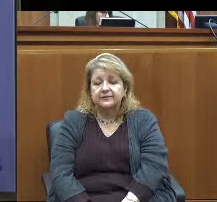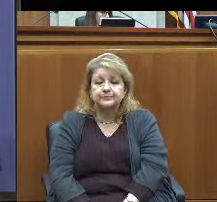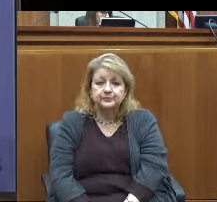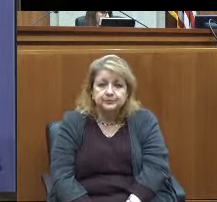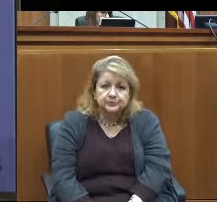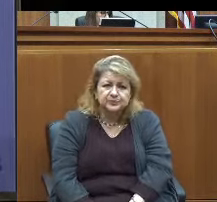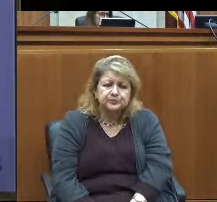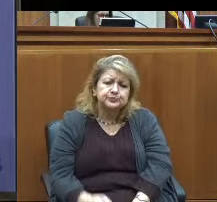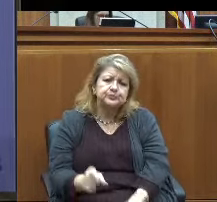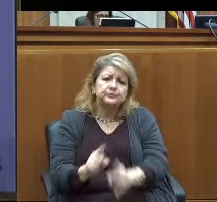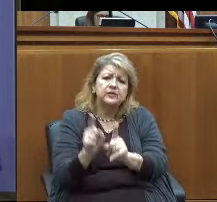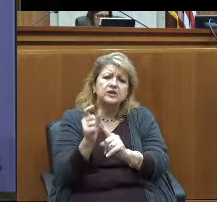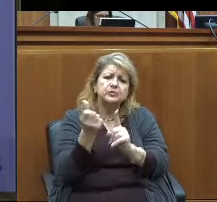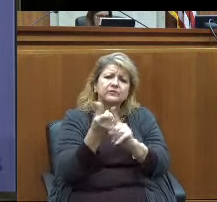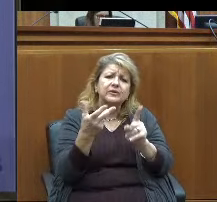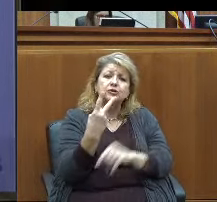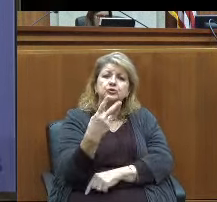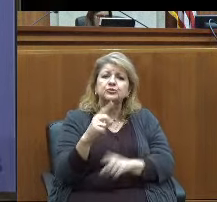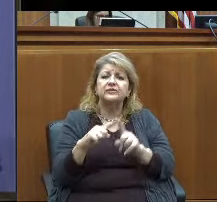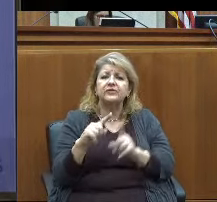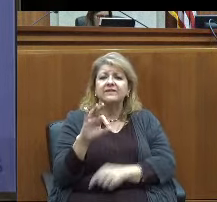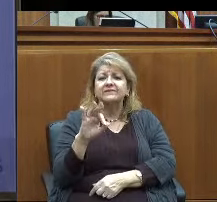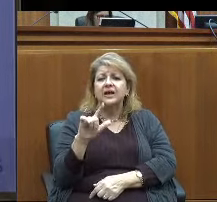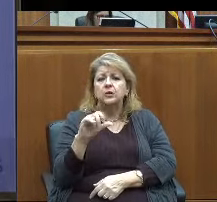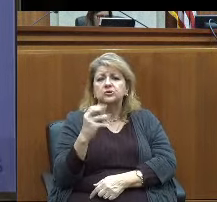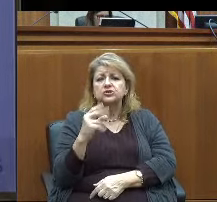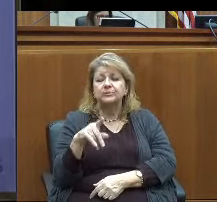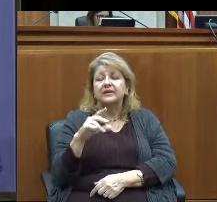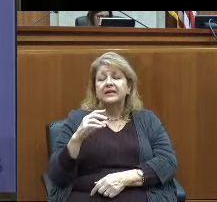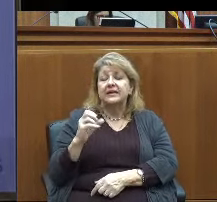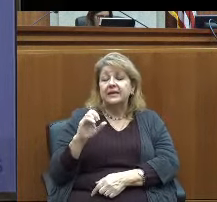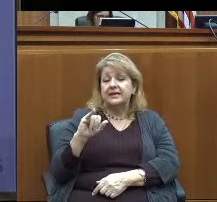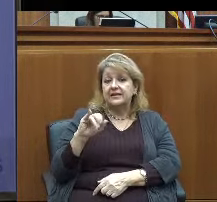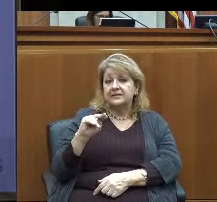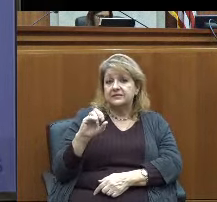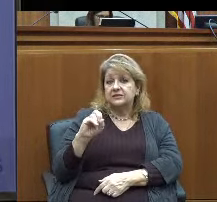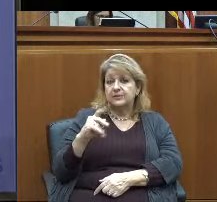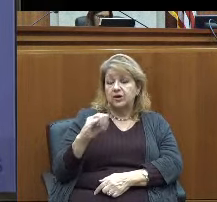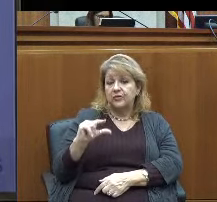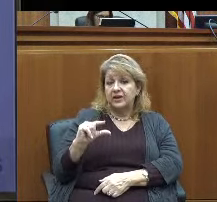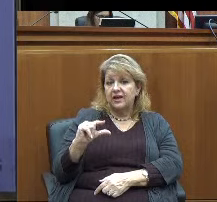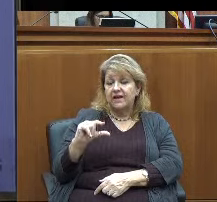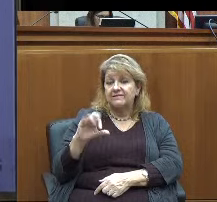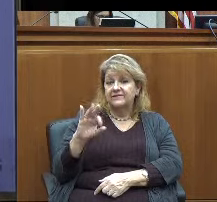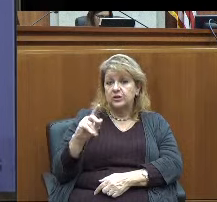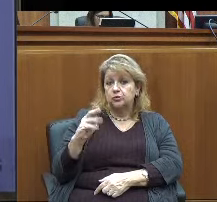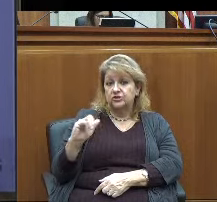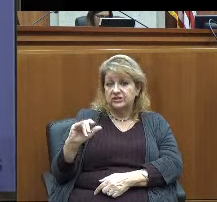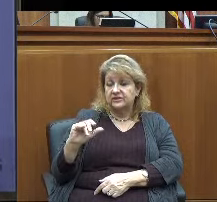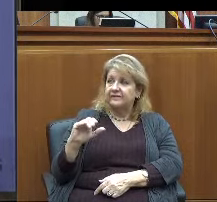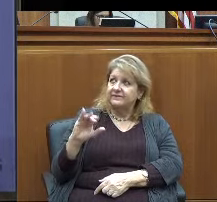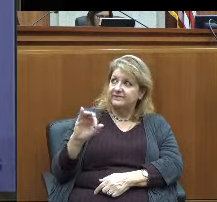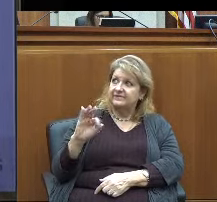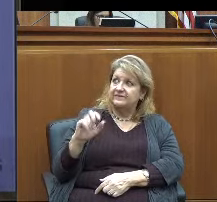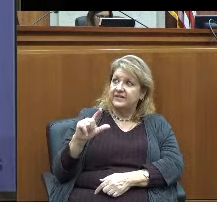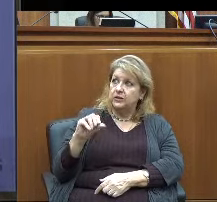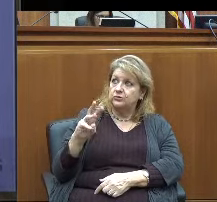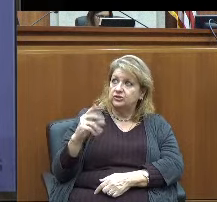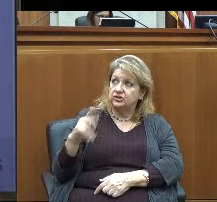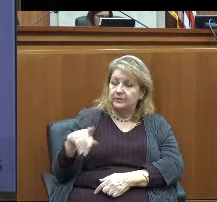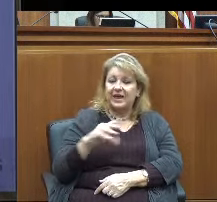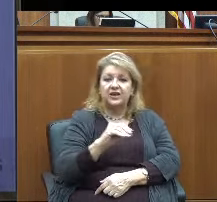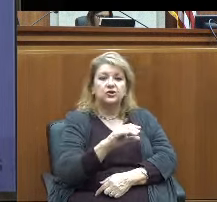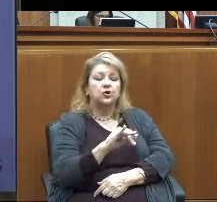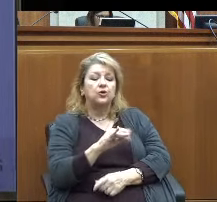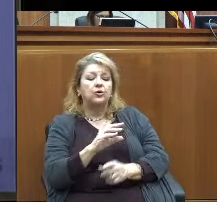We also expanded 2 fellowships, the Aspiring Principals Fellowship and the Recruitment and Retention Fellowship. In order